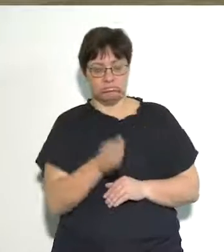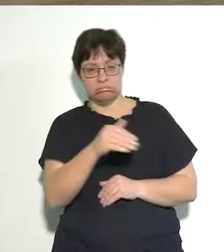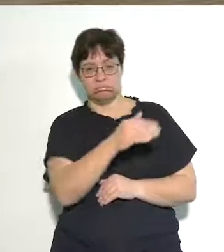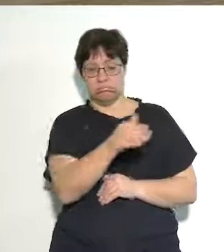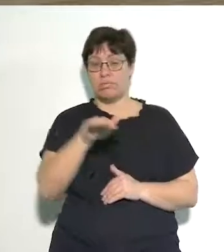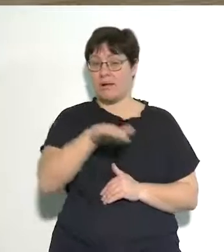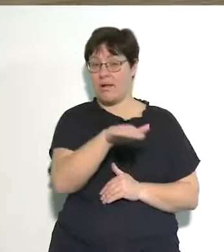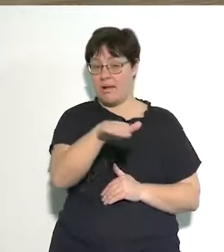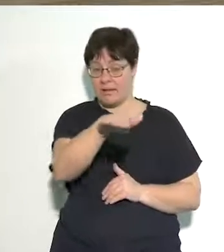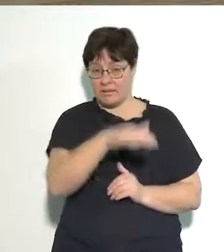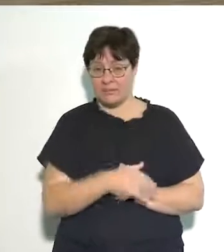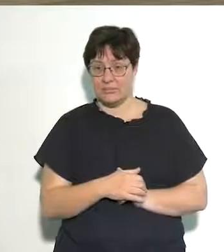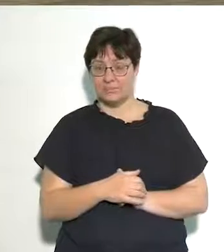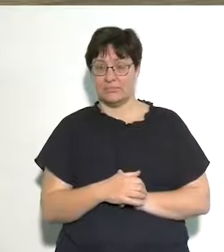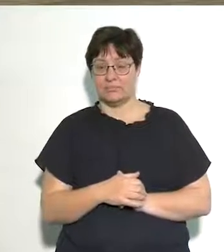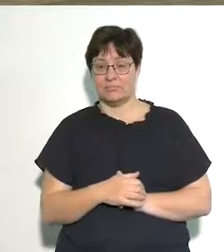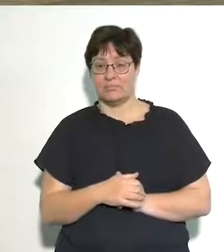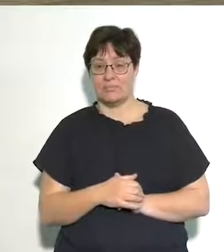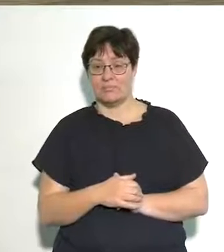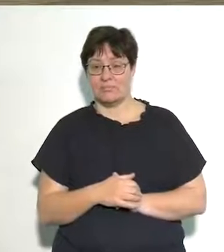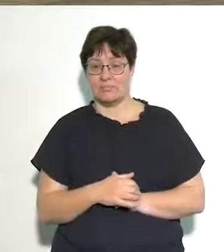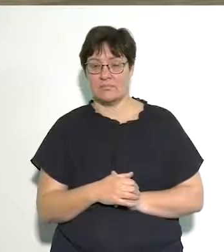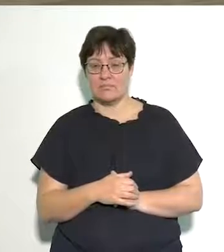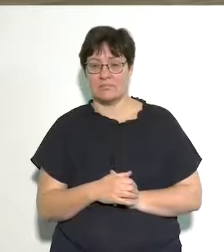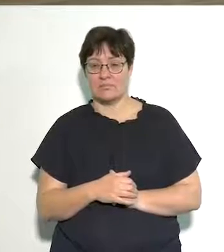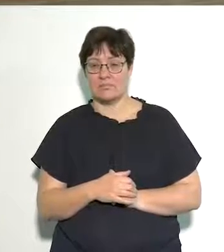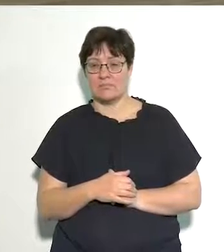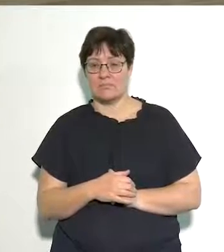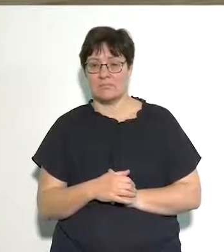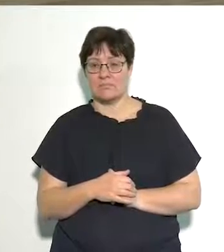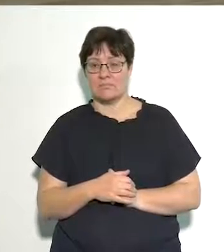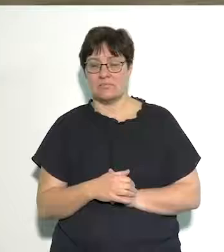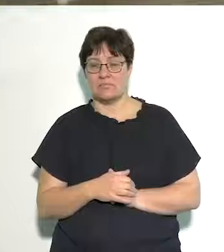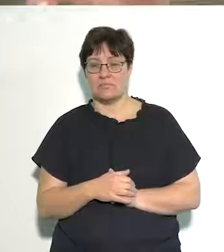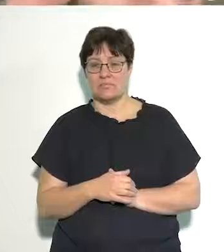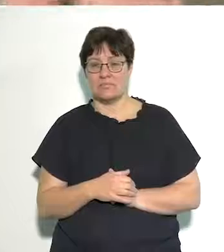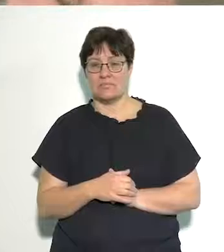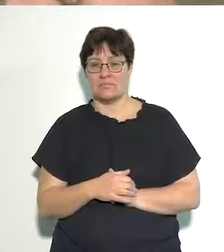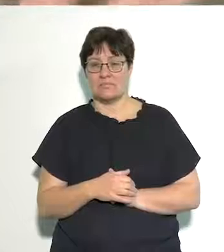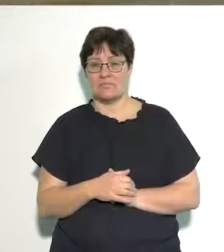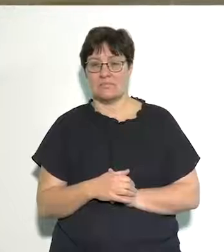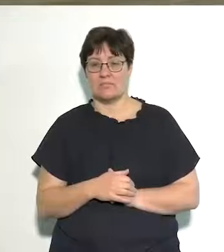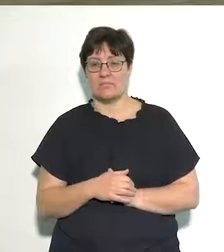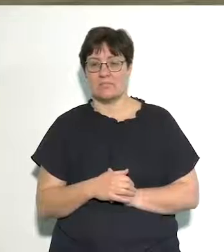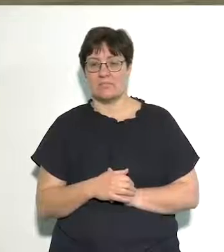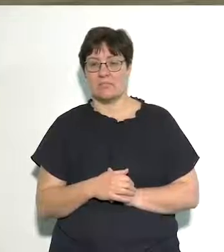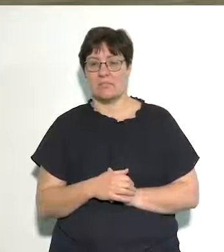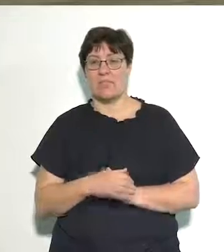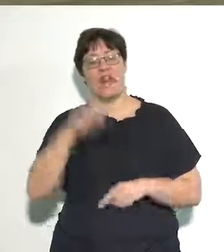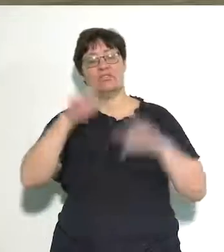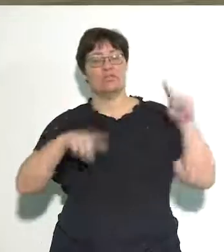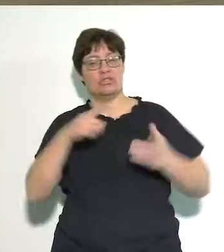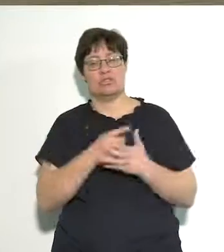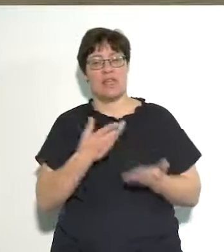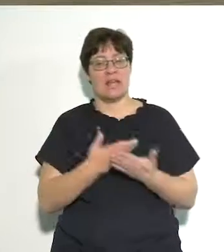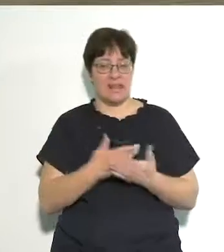other. So the children are going to place the arrows down on the board, and you might see that children place the arrows